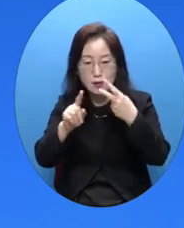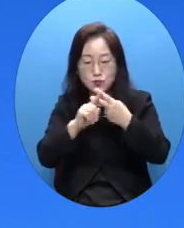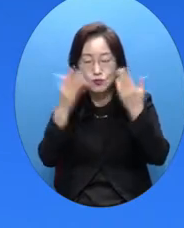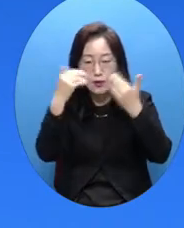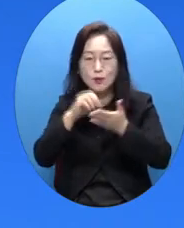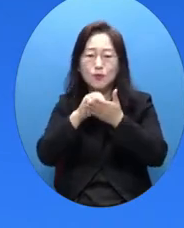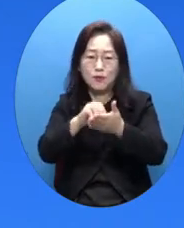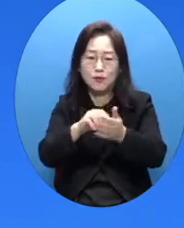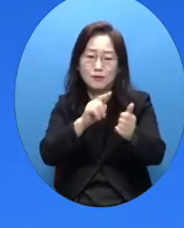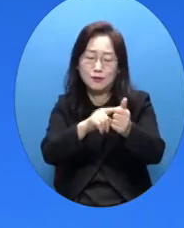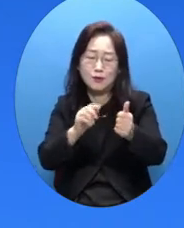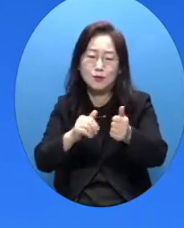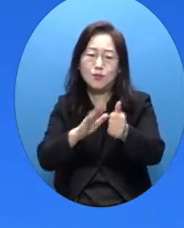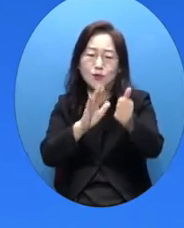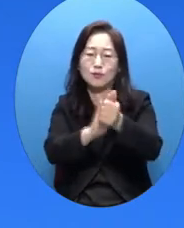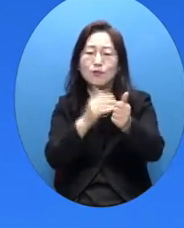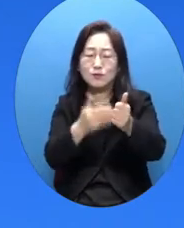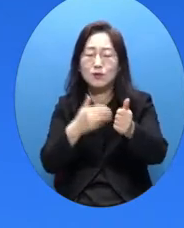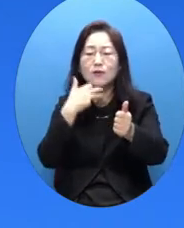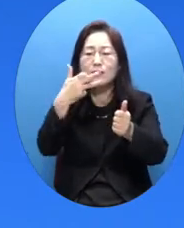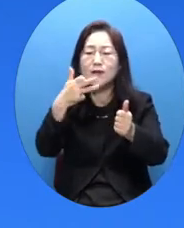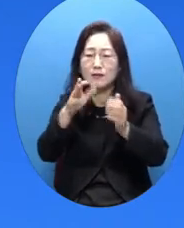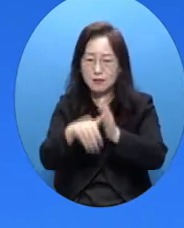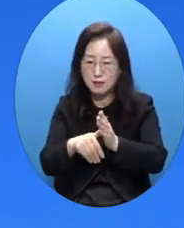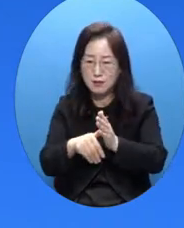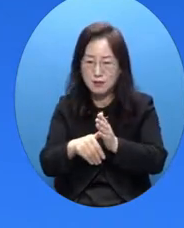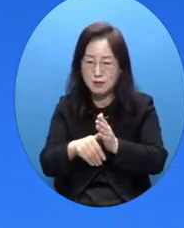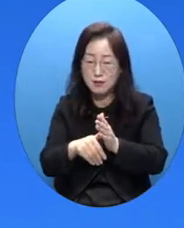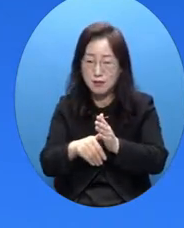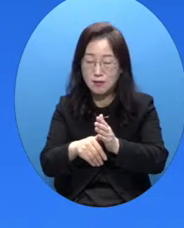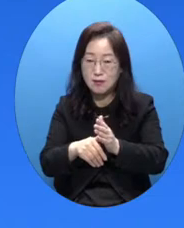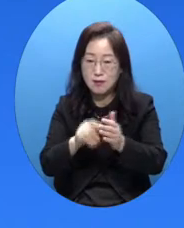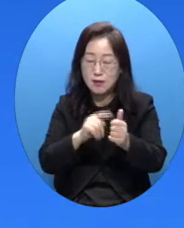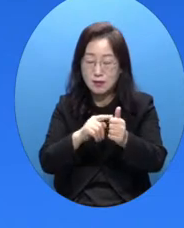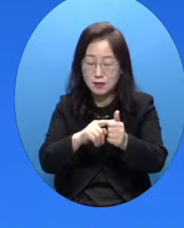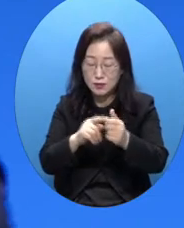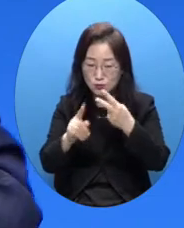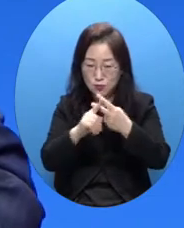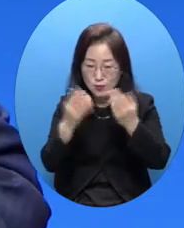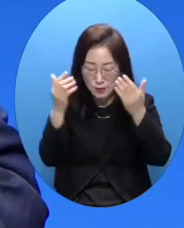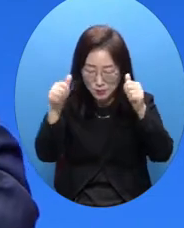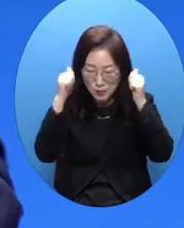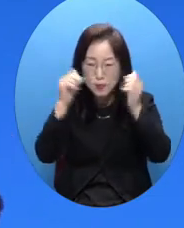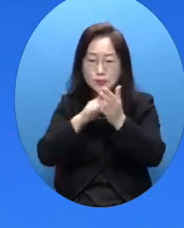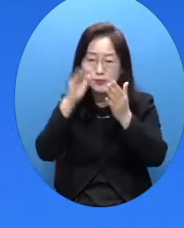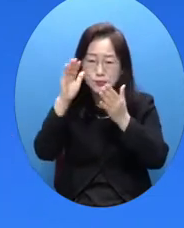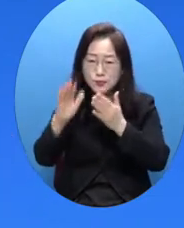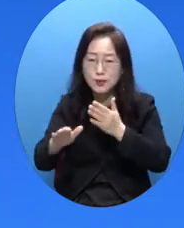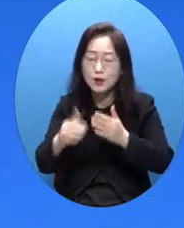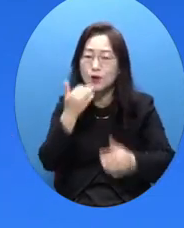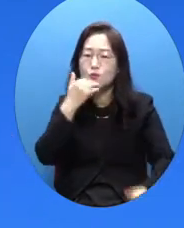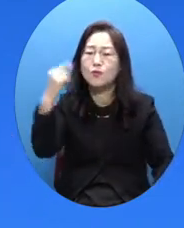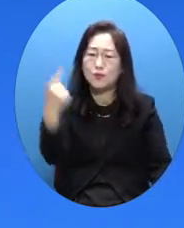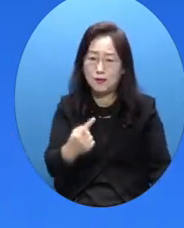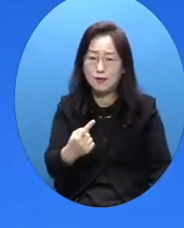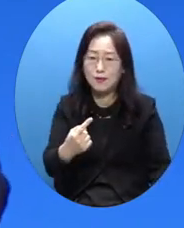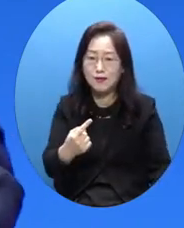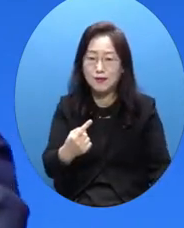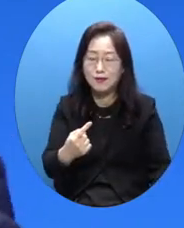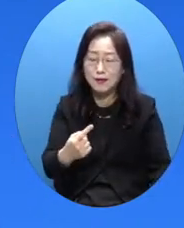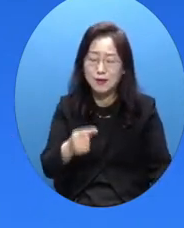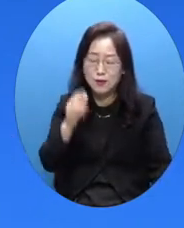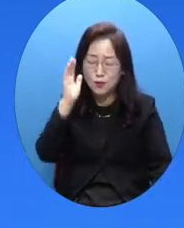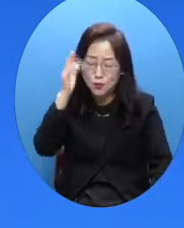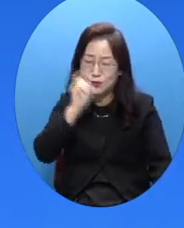his rich owner of the house supported him and he was able to finish